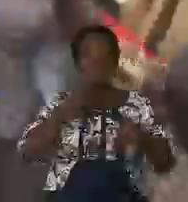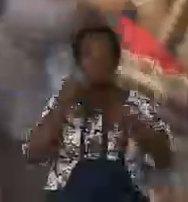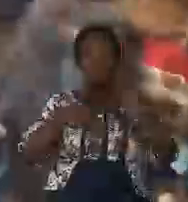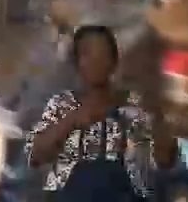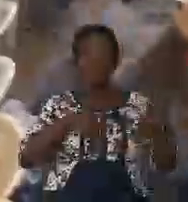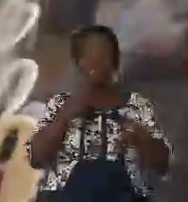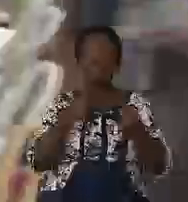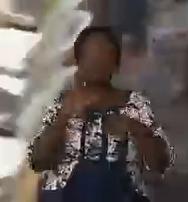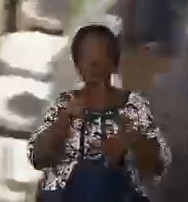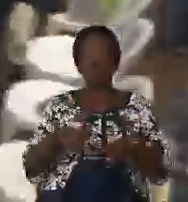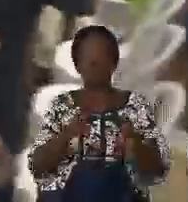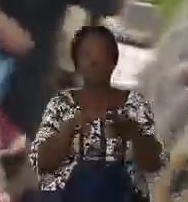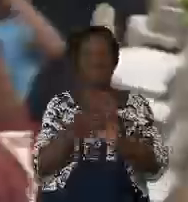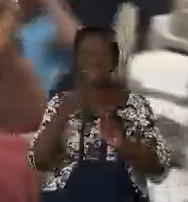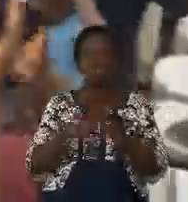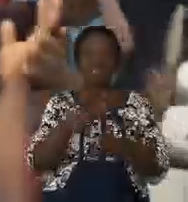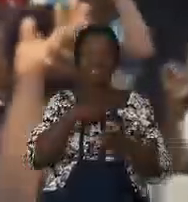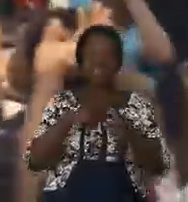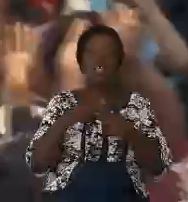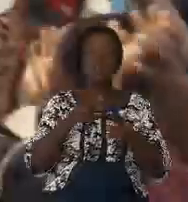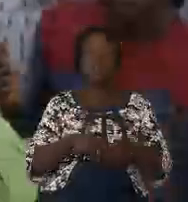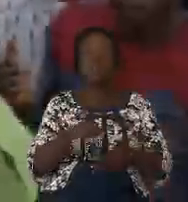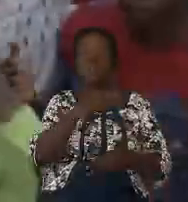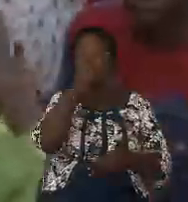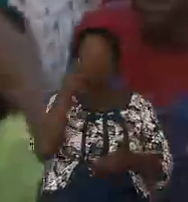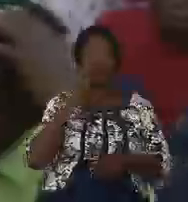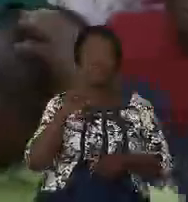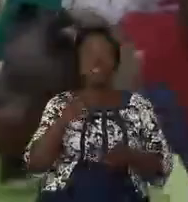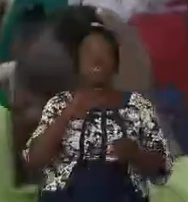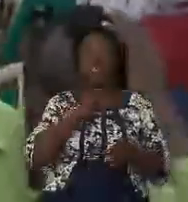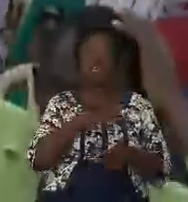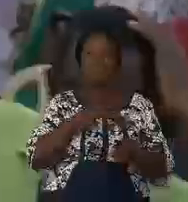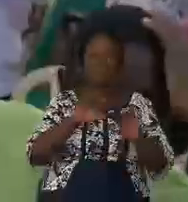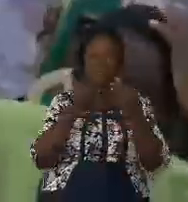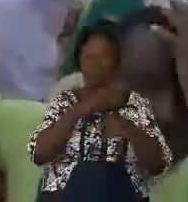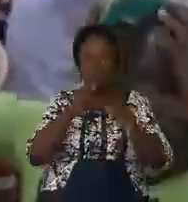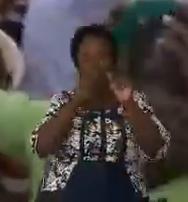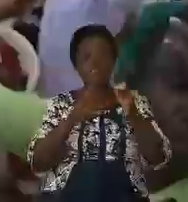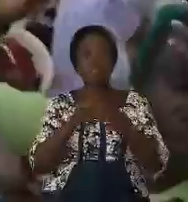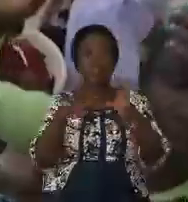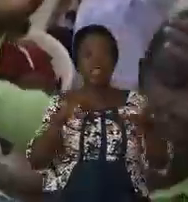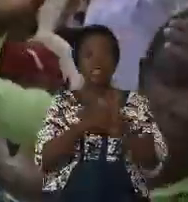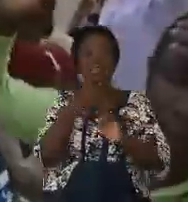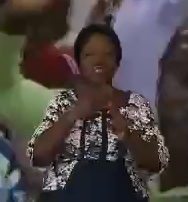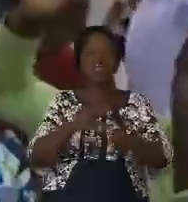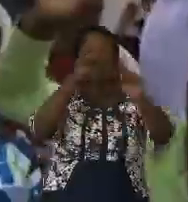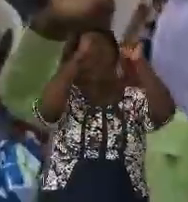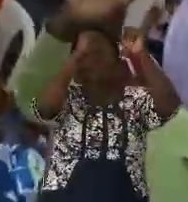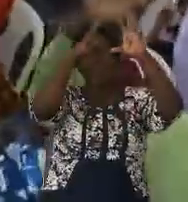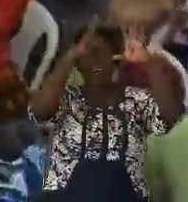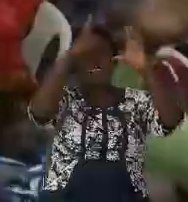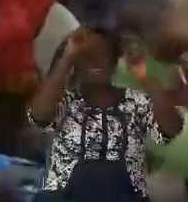your way. The joy of the Lord coming your way. And your family is going to be blessed